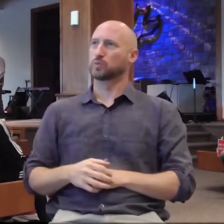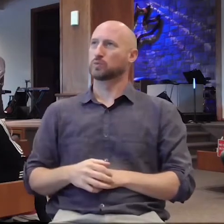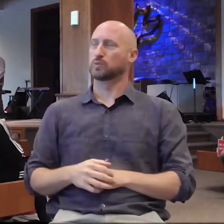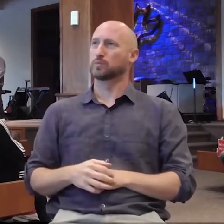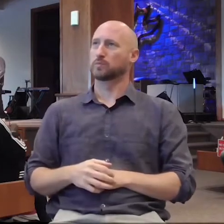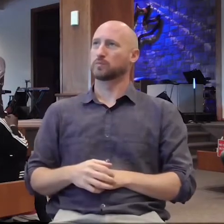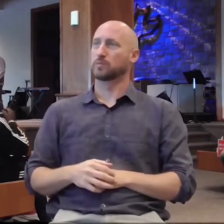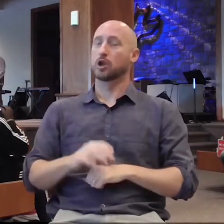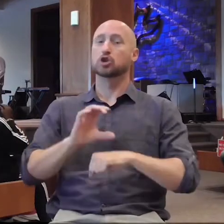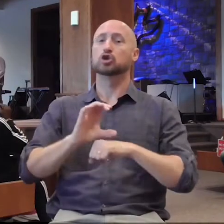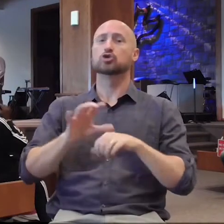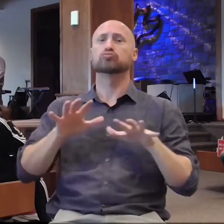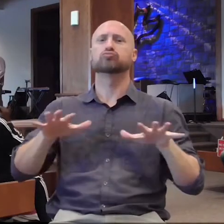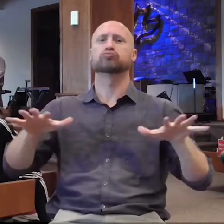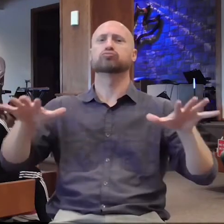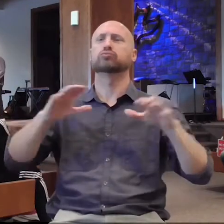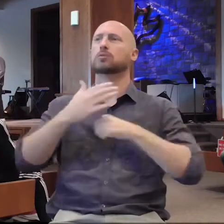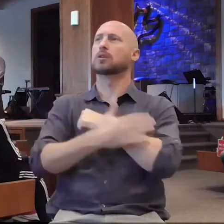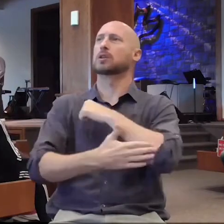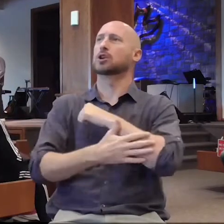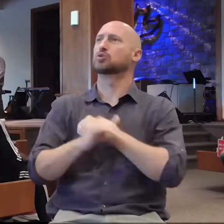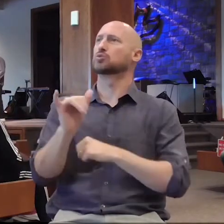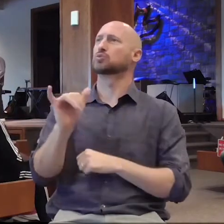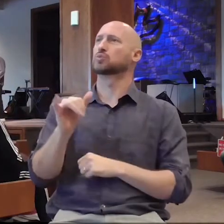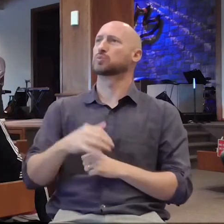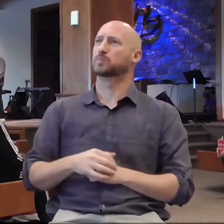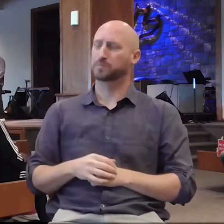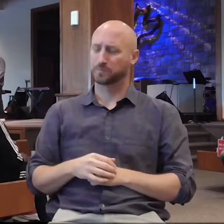to the churches across the country, to